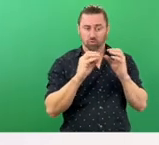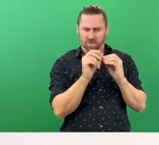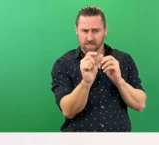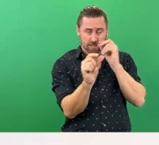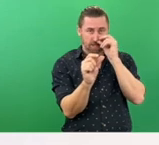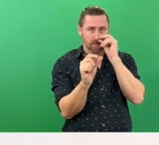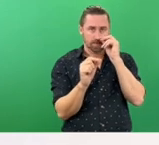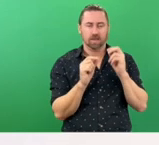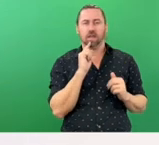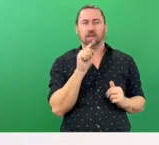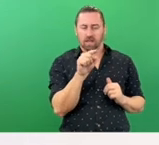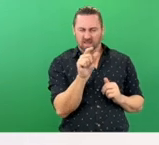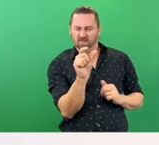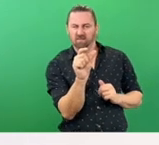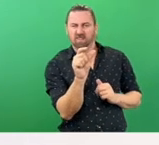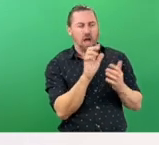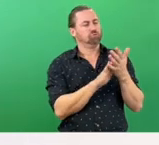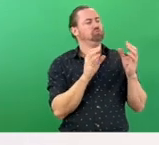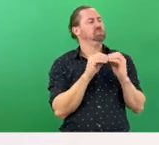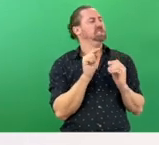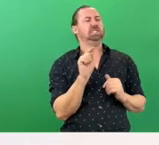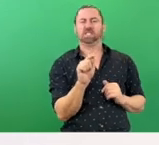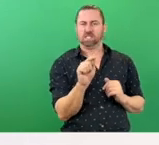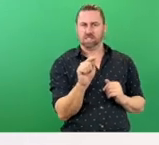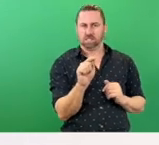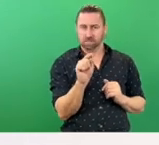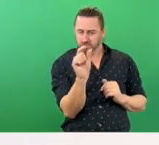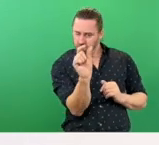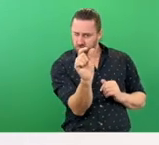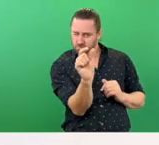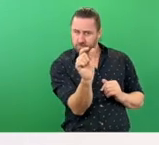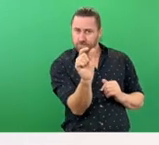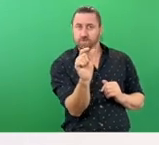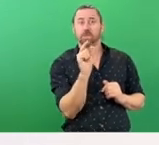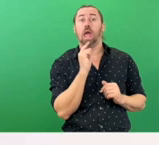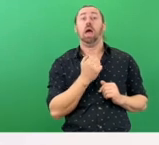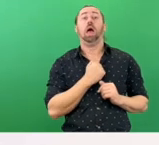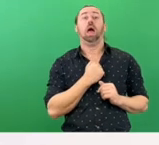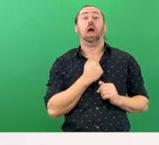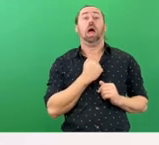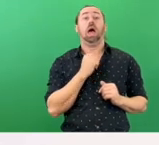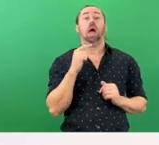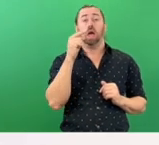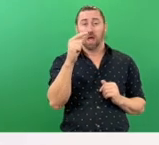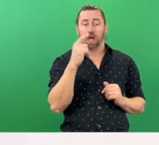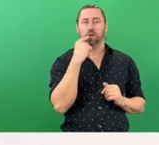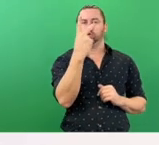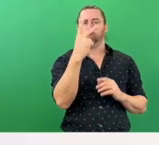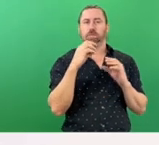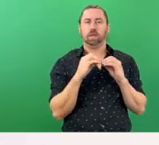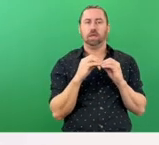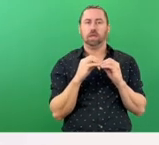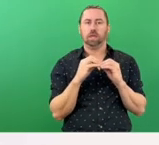HB. I've got to get my H's right. It says HB right at the end. This one at the end